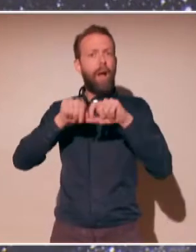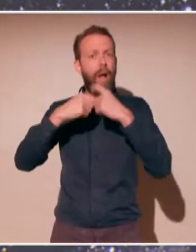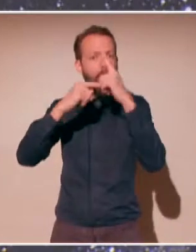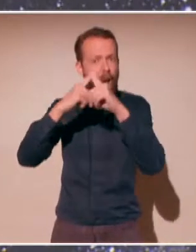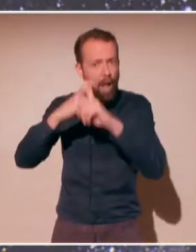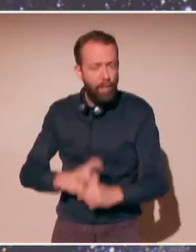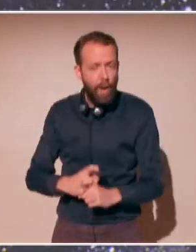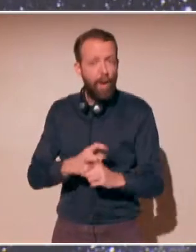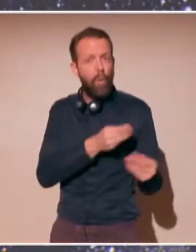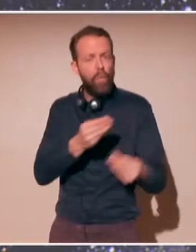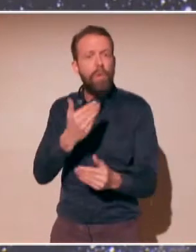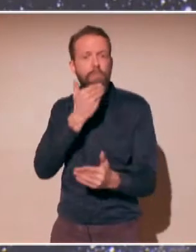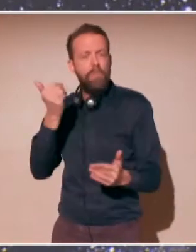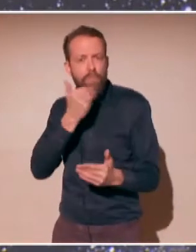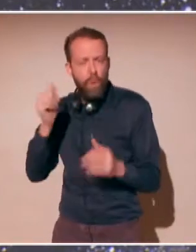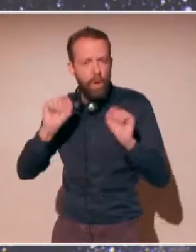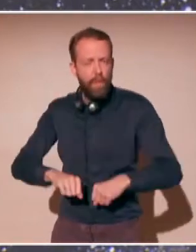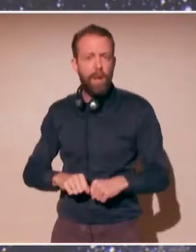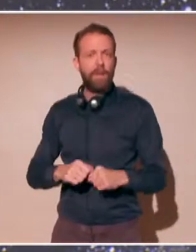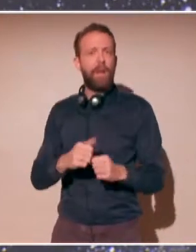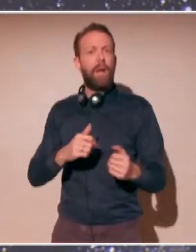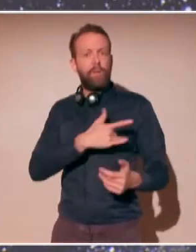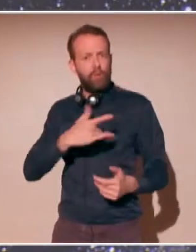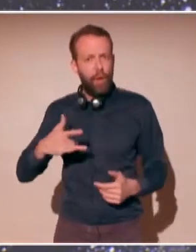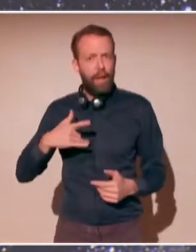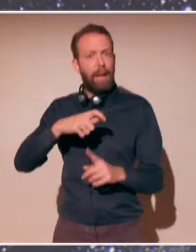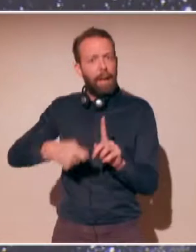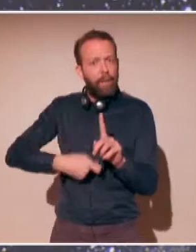algorithms that can augment our capacities and